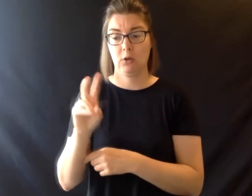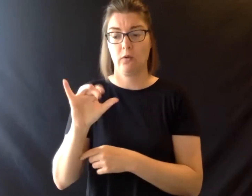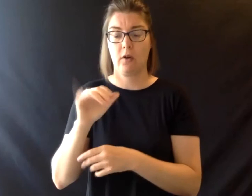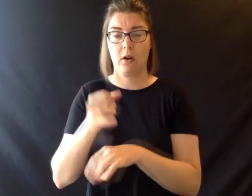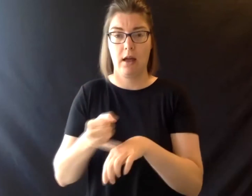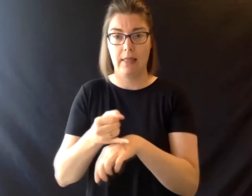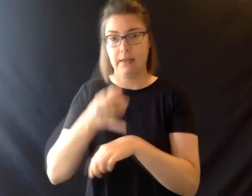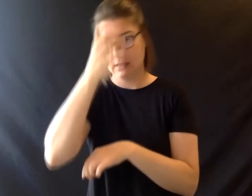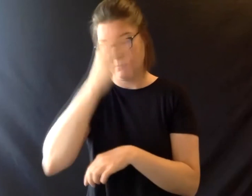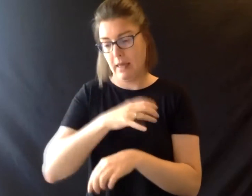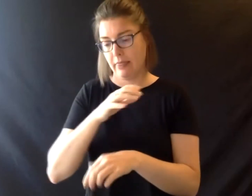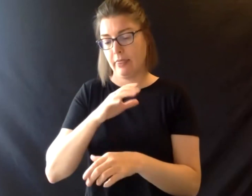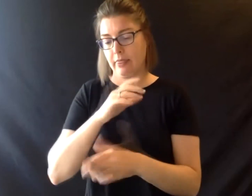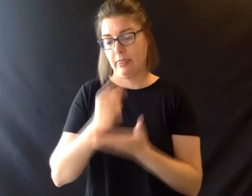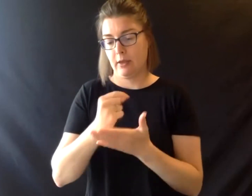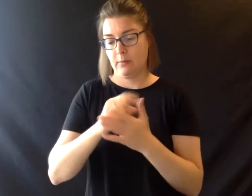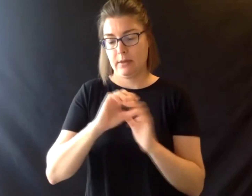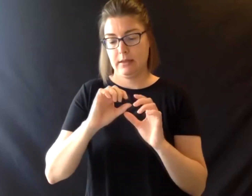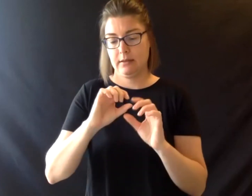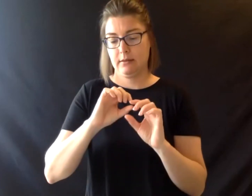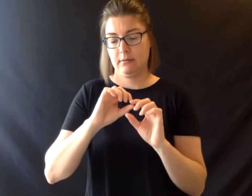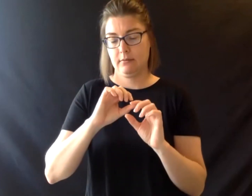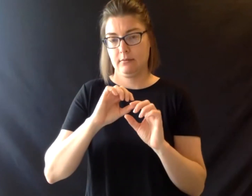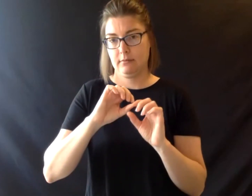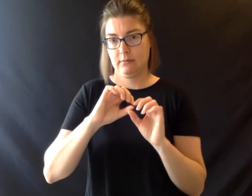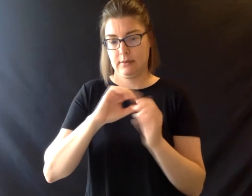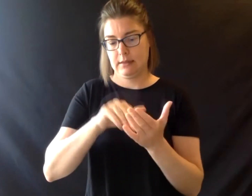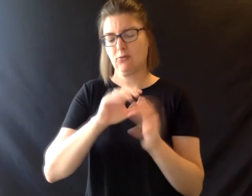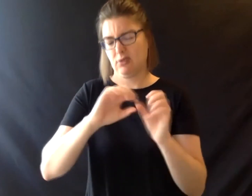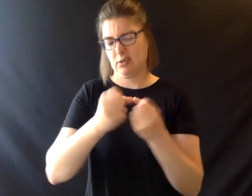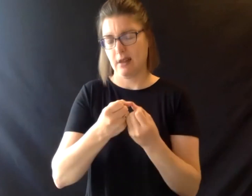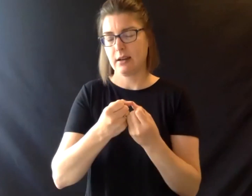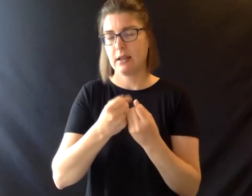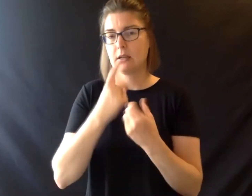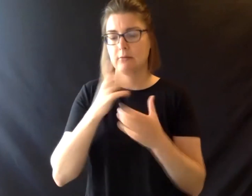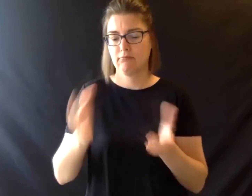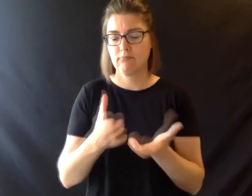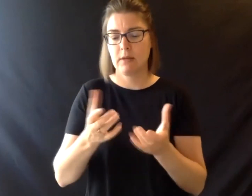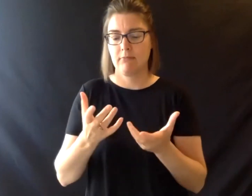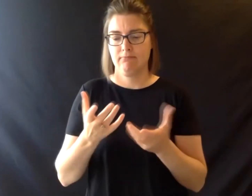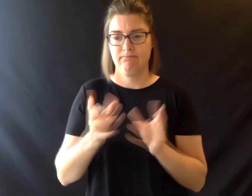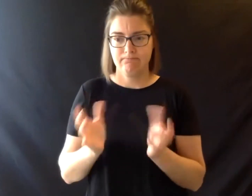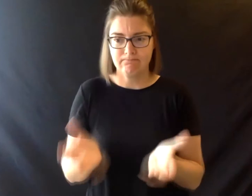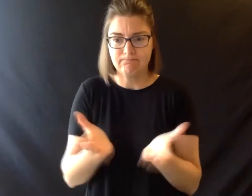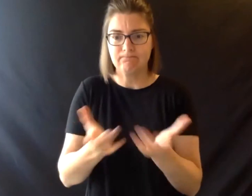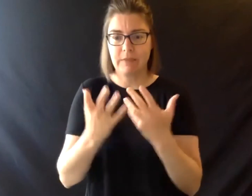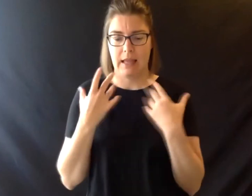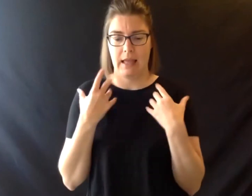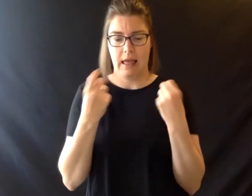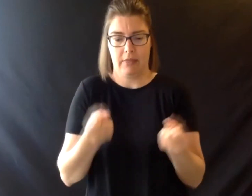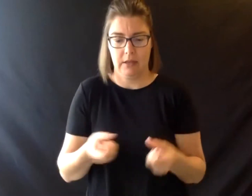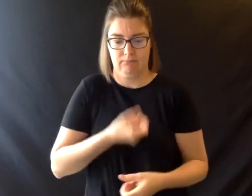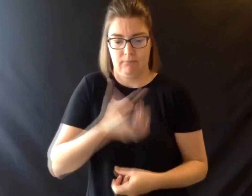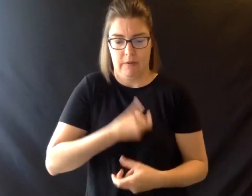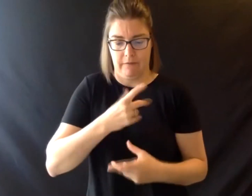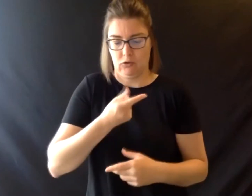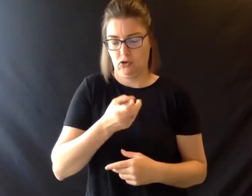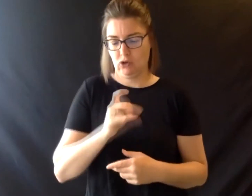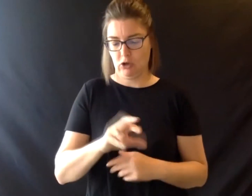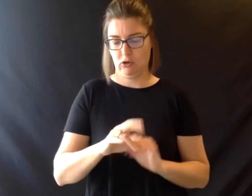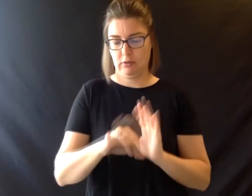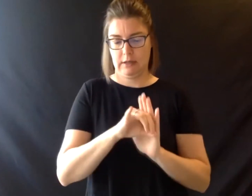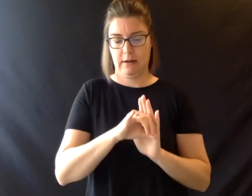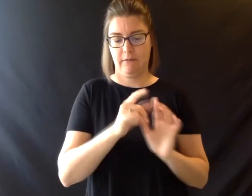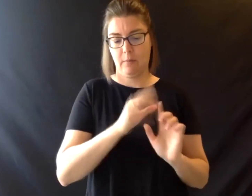Therapy Center Society, where he continues his work to promote healthy expressions of gender identity through the center's mission